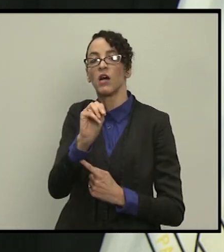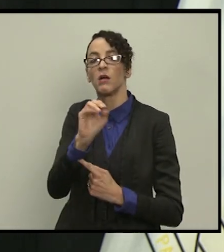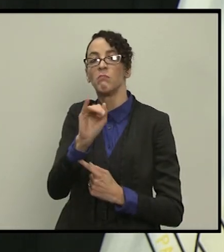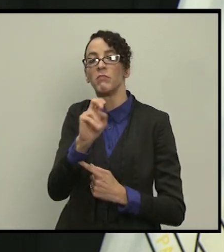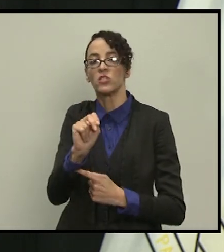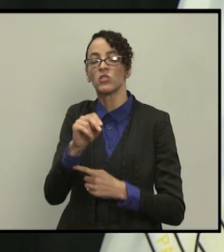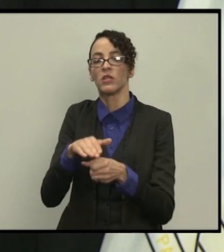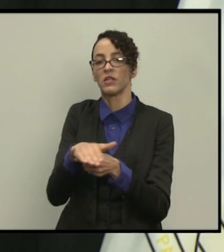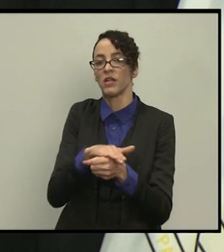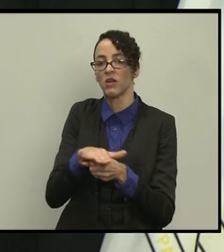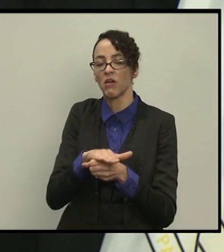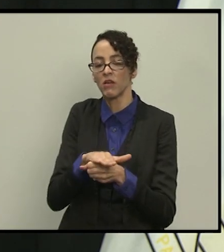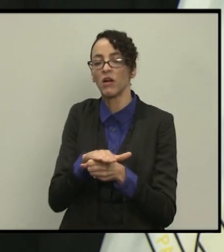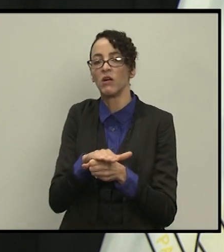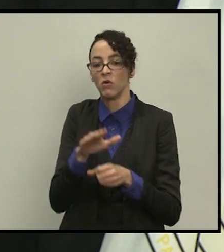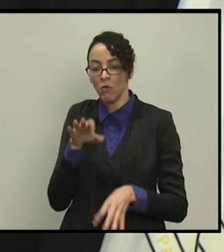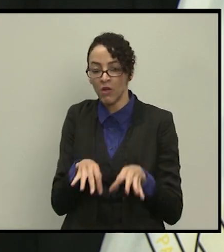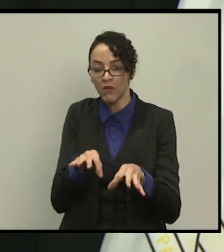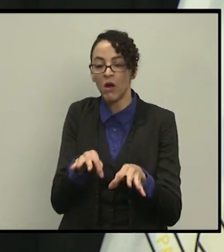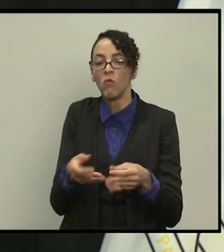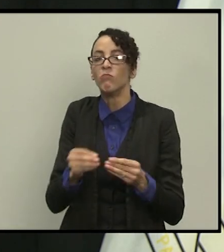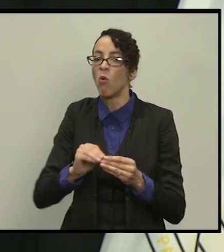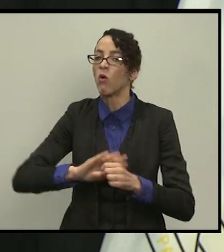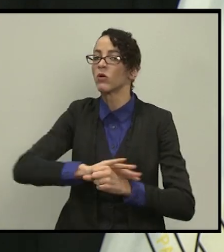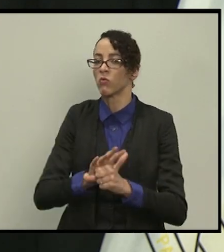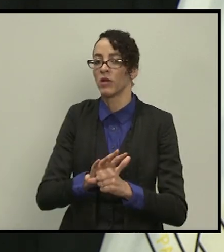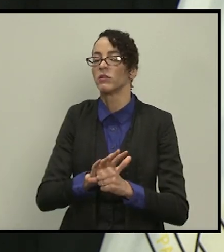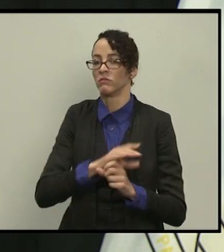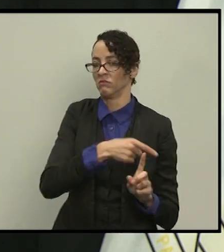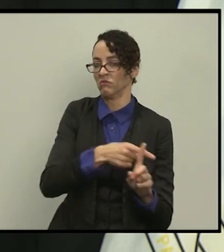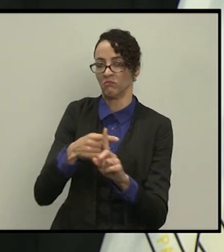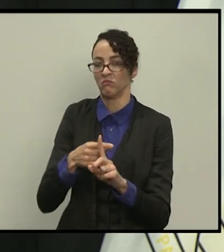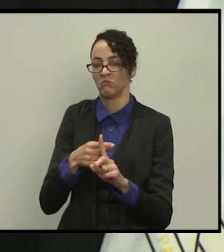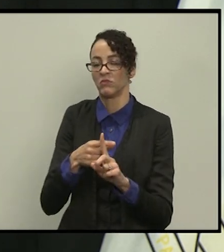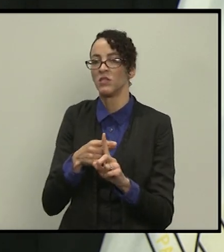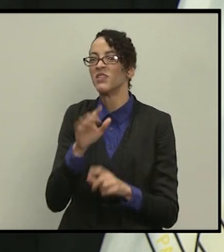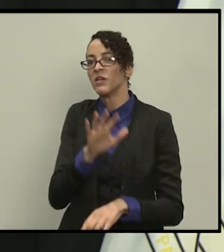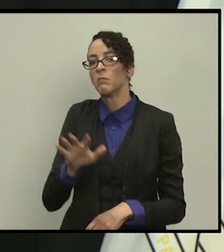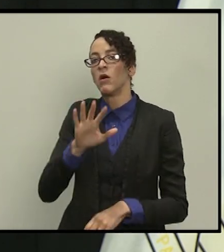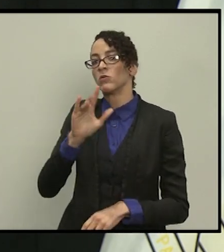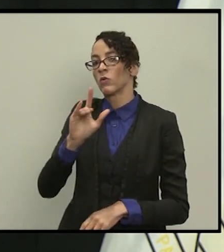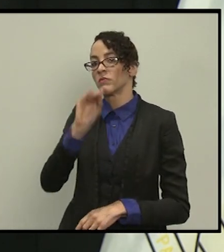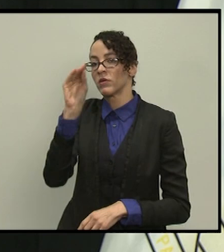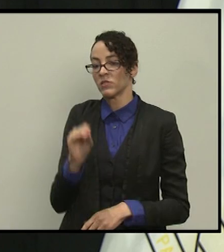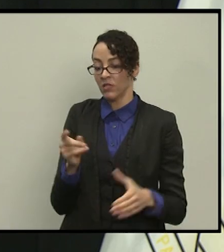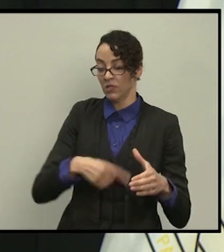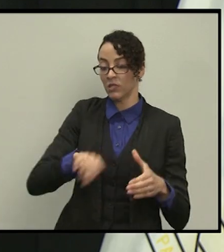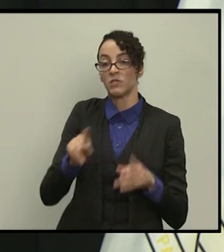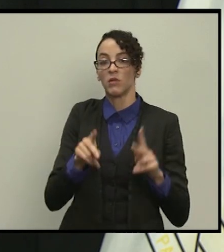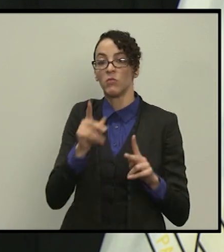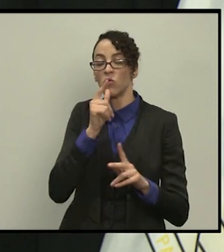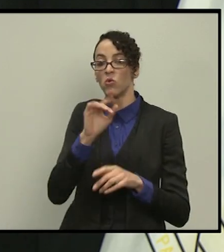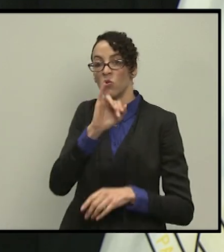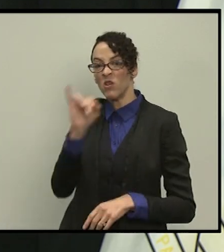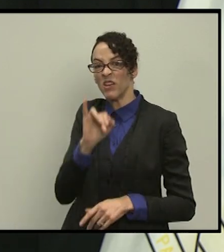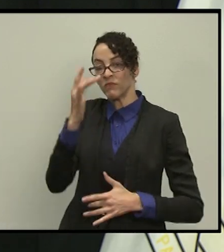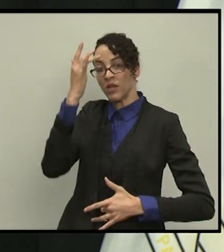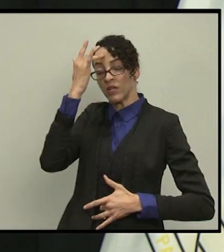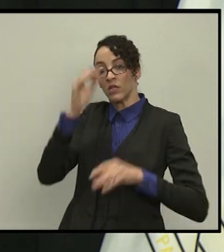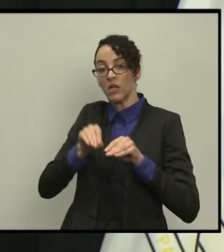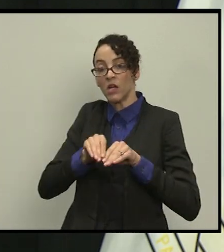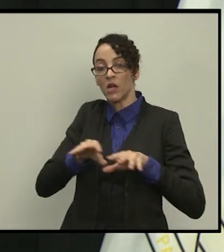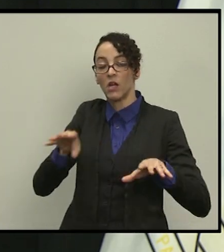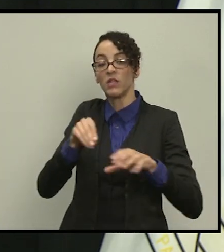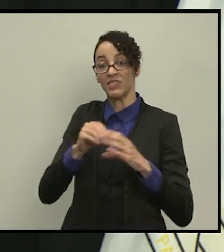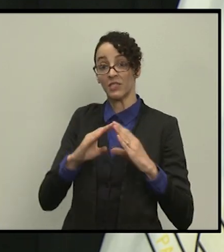consistent with our findings that about 25% of those people who are infected in this city are